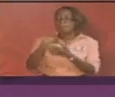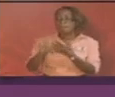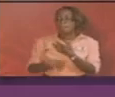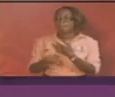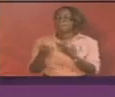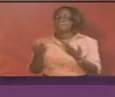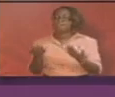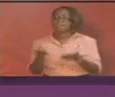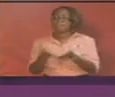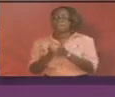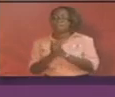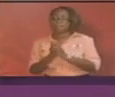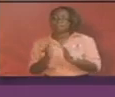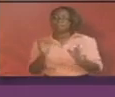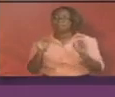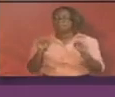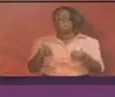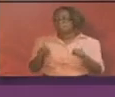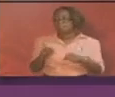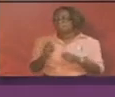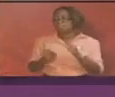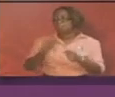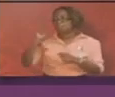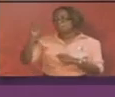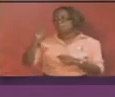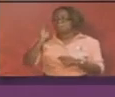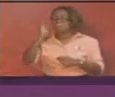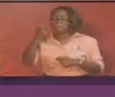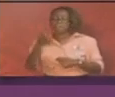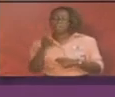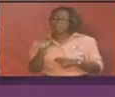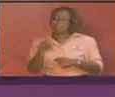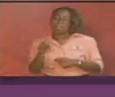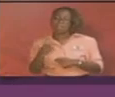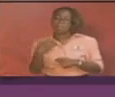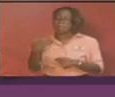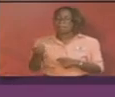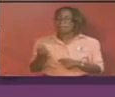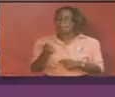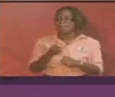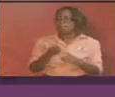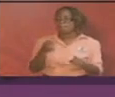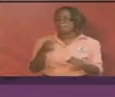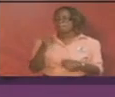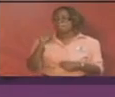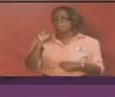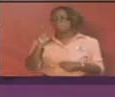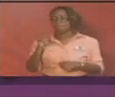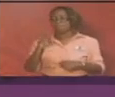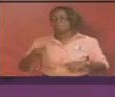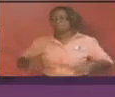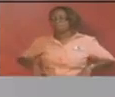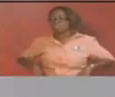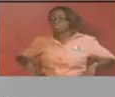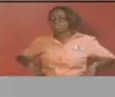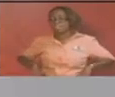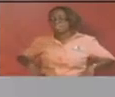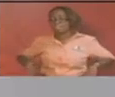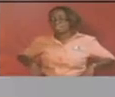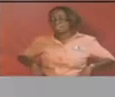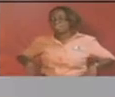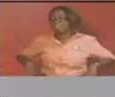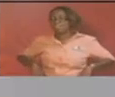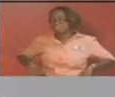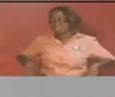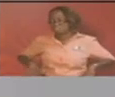to whether or not we would be interested in buying vaccines from that country. Right. So just to answer your questions,